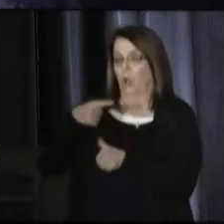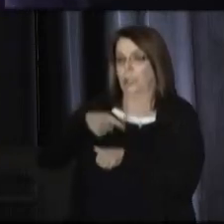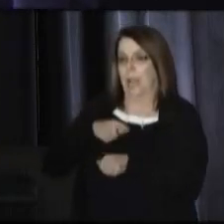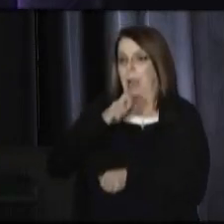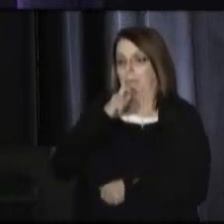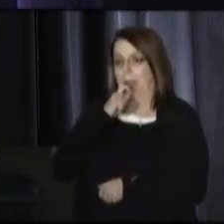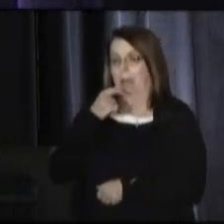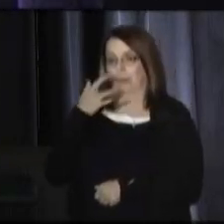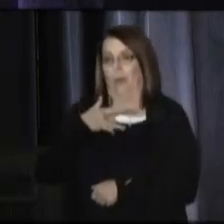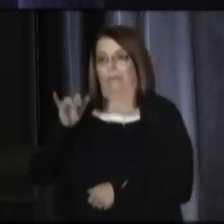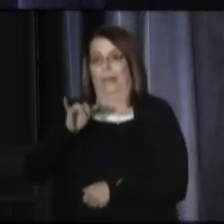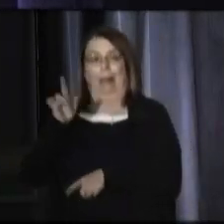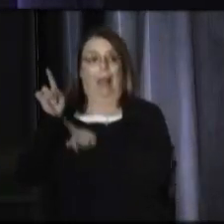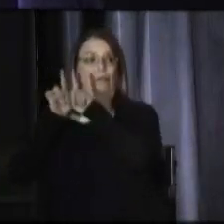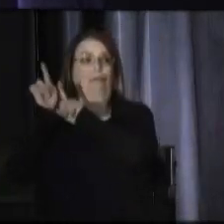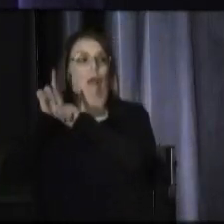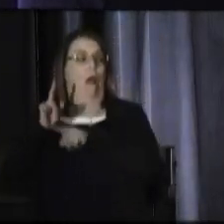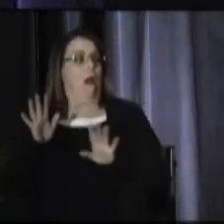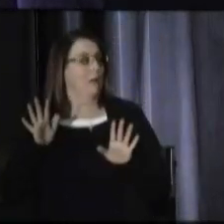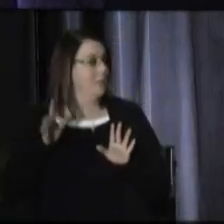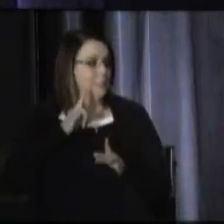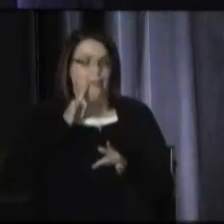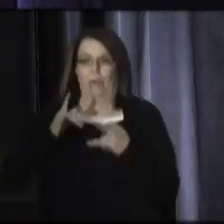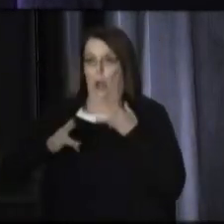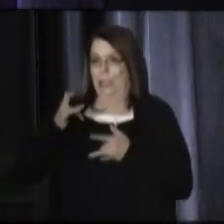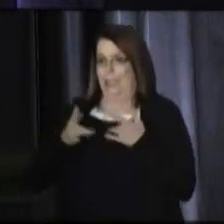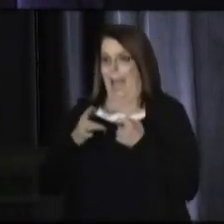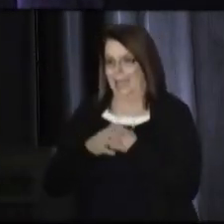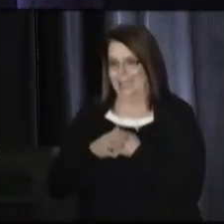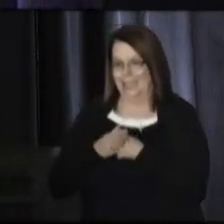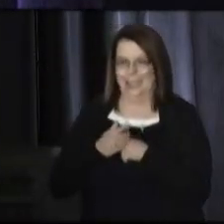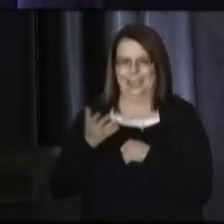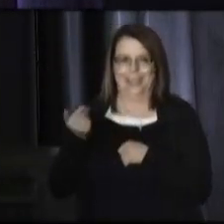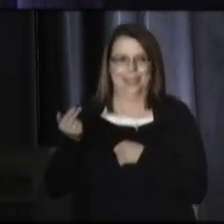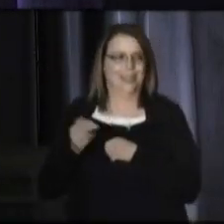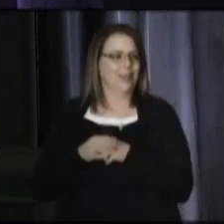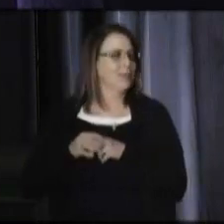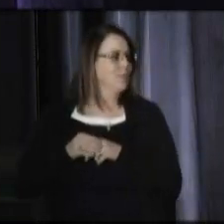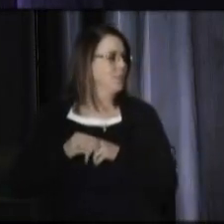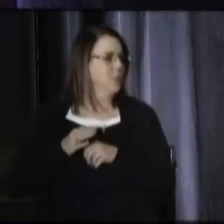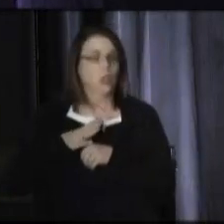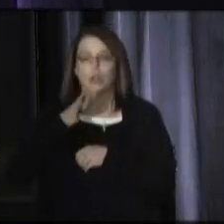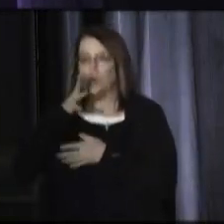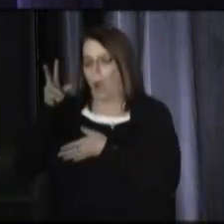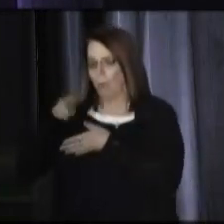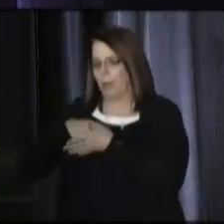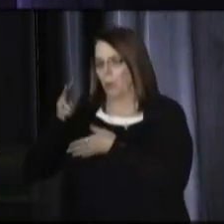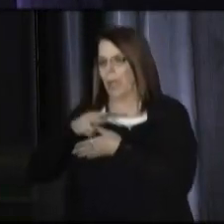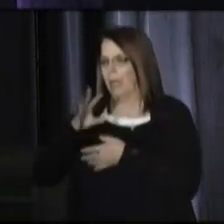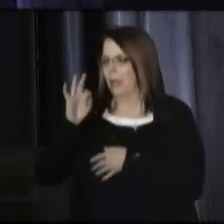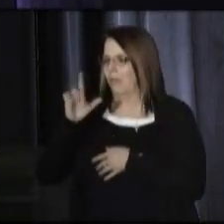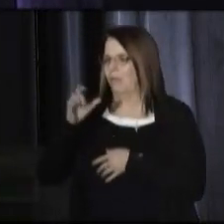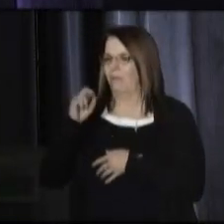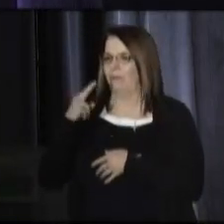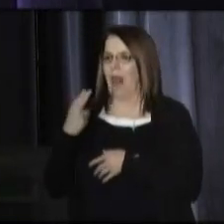Hi, I'm K-Ming. For accessibility purposes, I'm a Taiwanese woman with shoulder-length hair. I'm wearing all black.